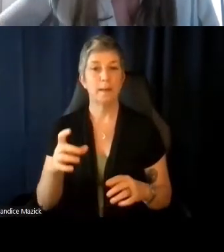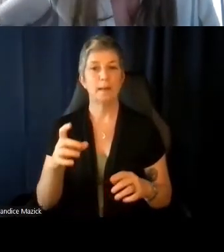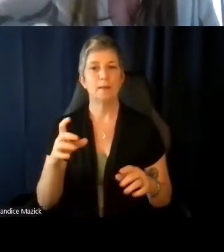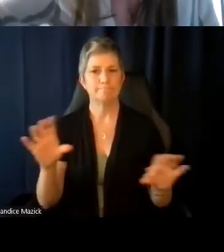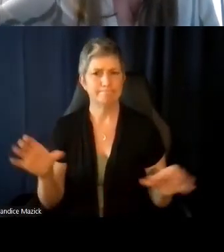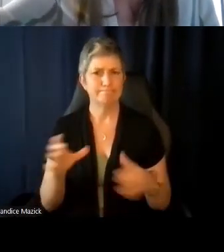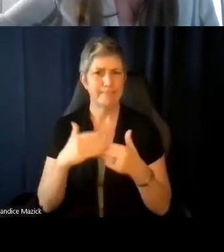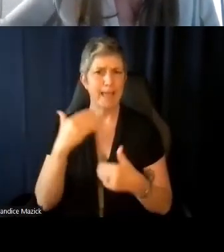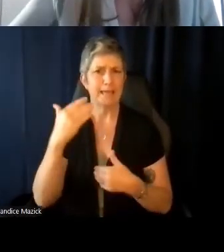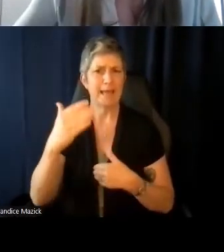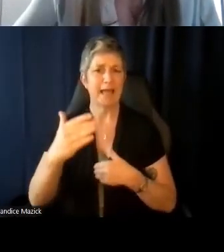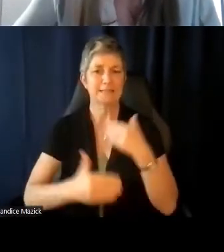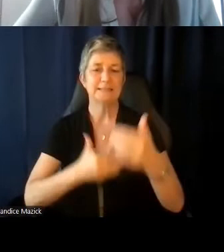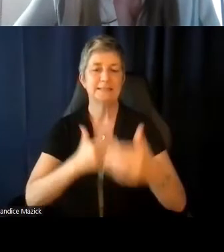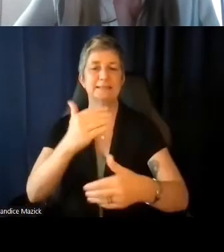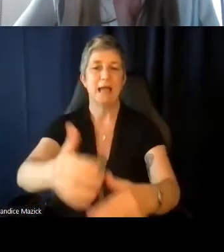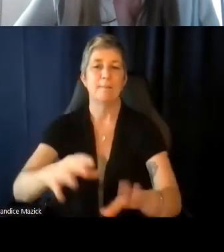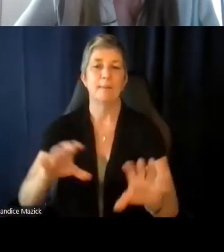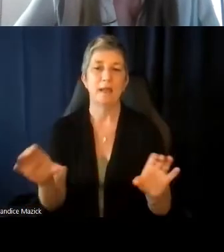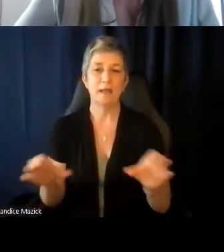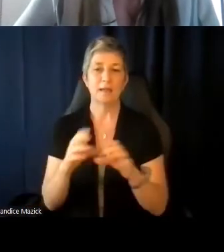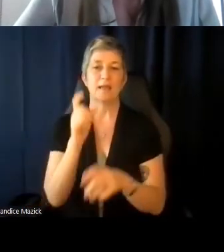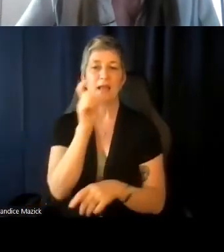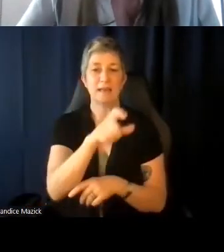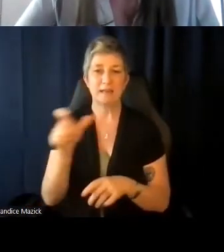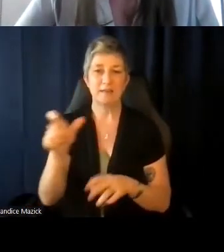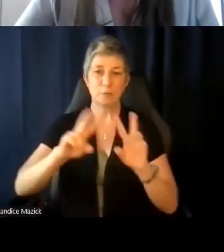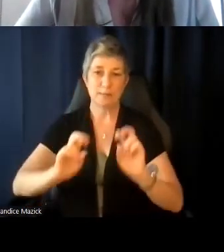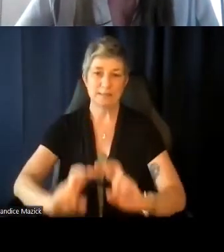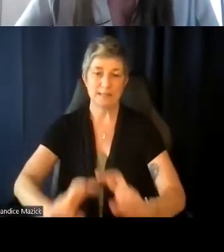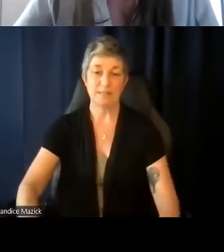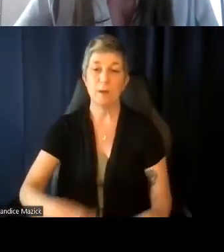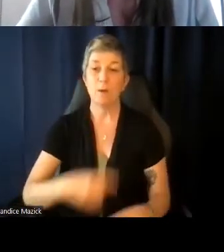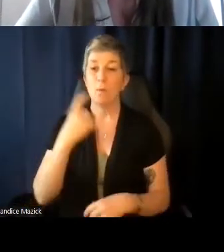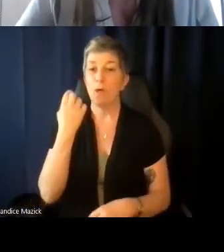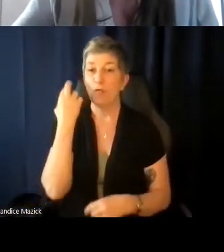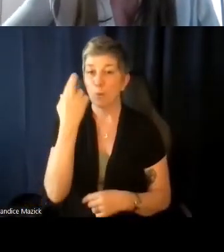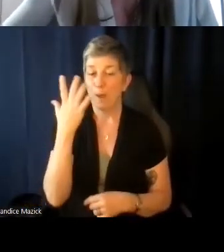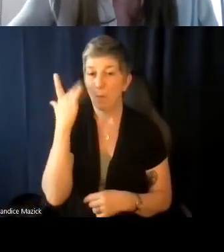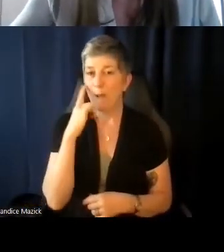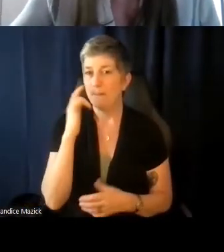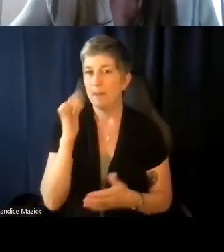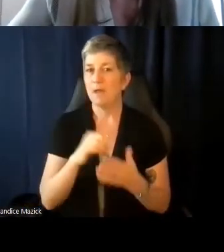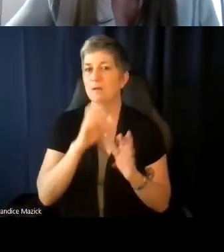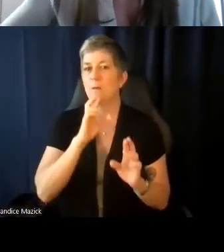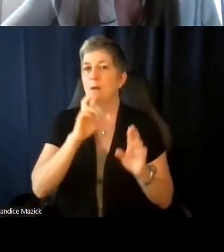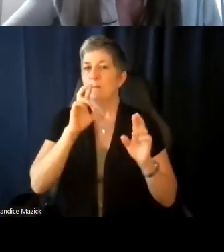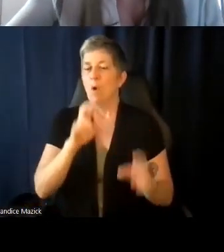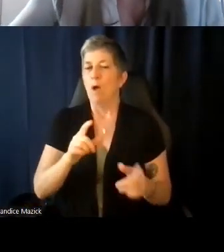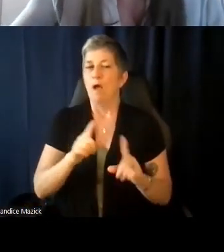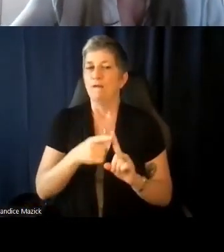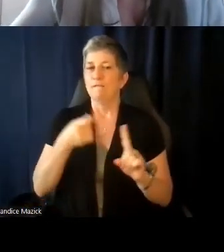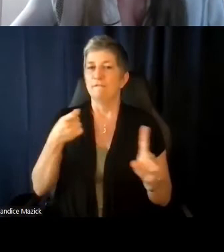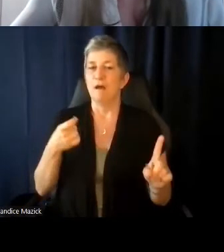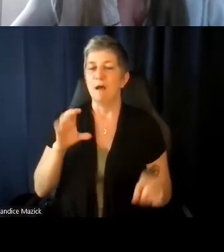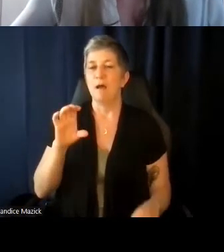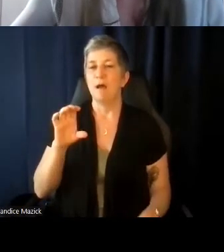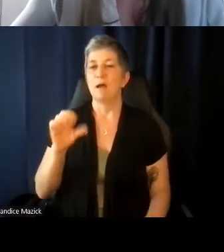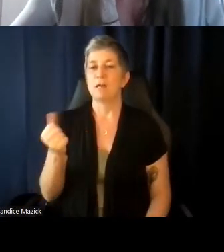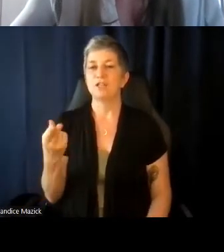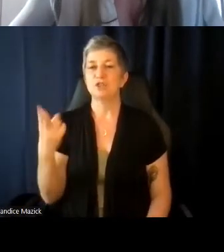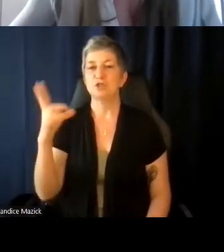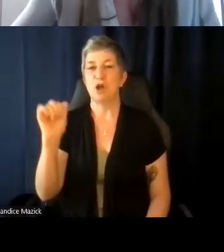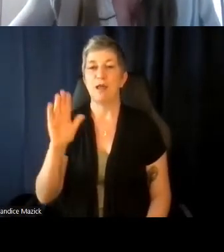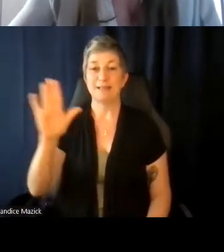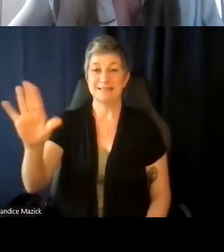next step and then conducting the individualized assessment. And one of the reasons is because of a report that actually came out of Kashana's